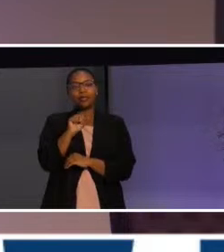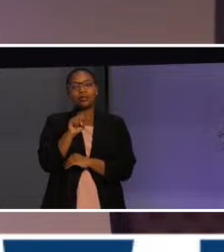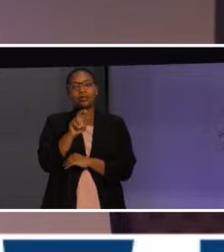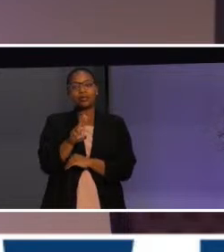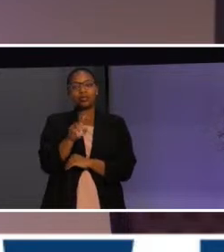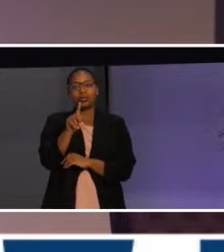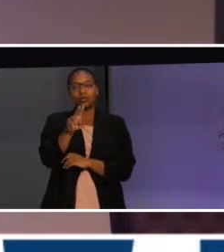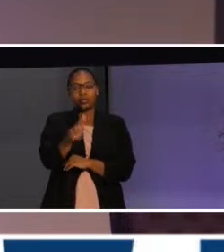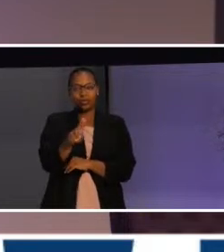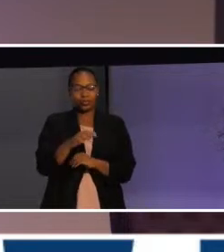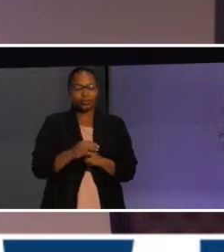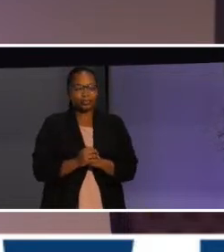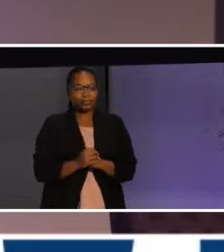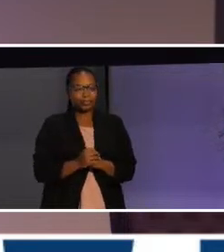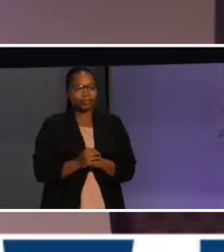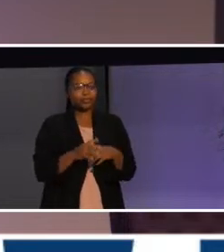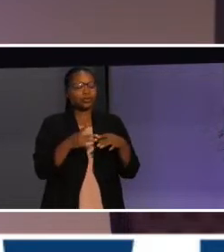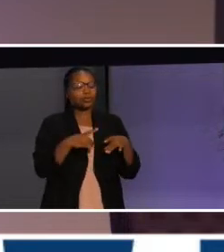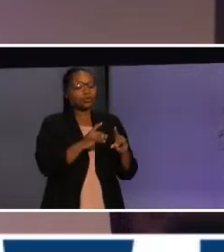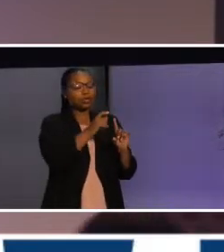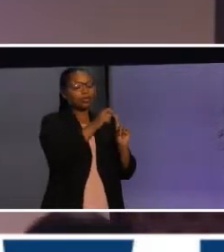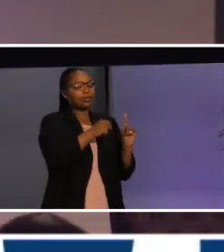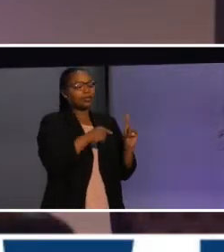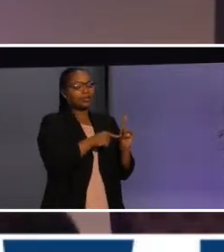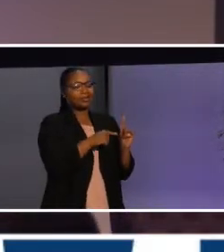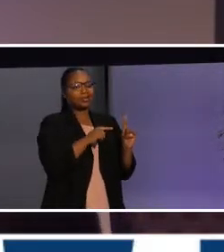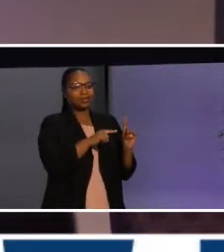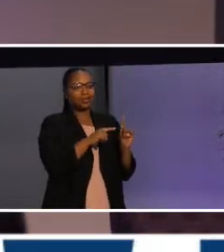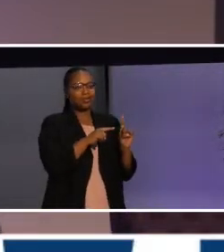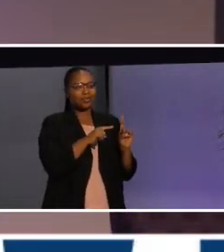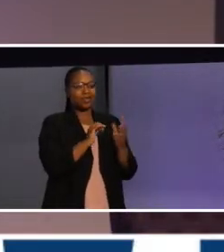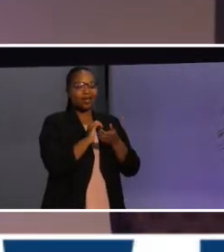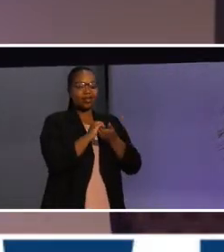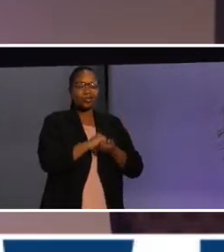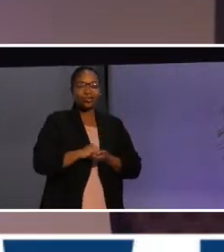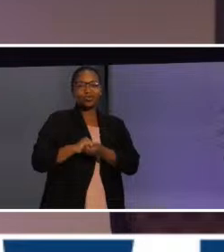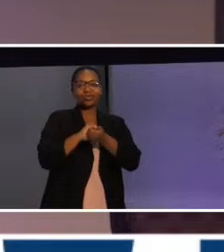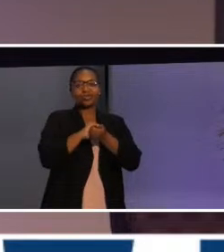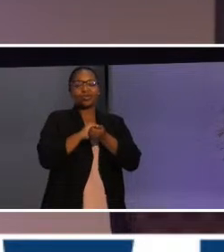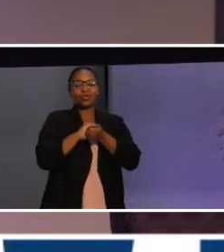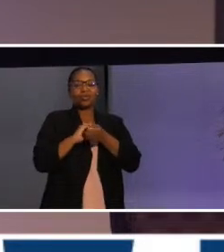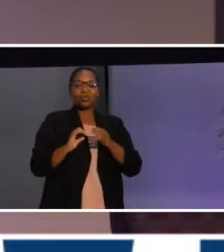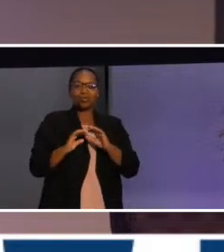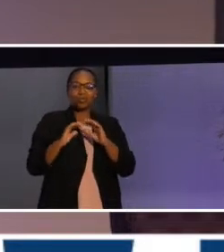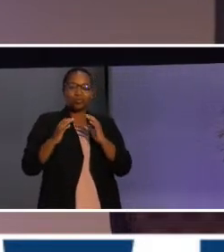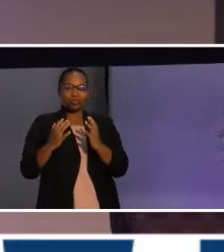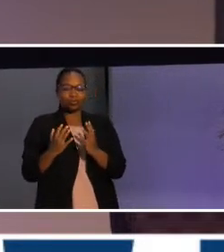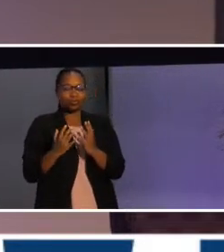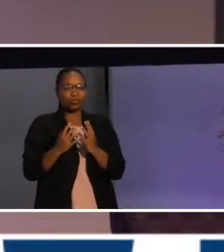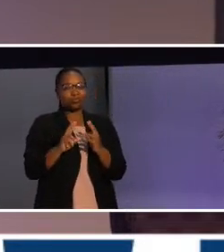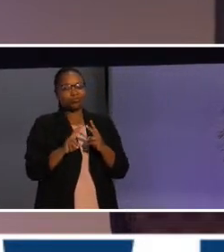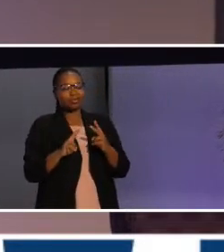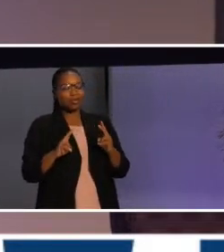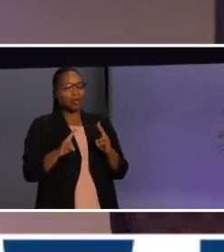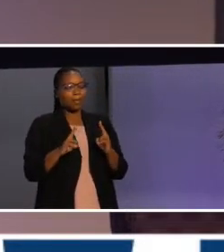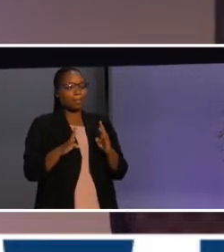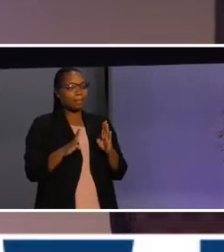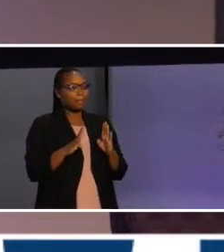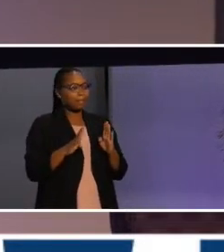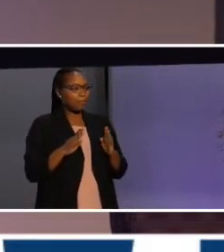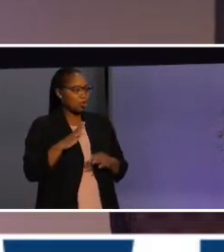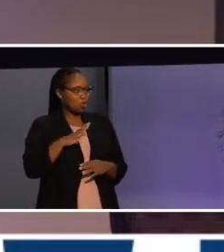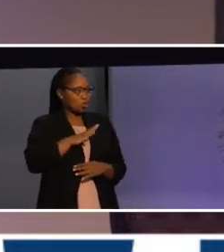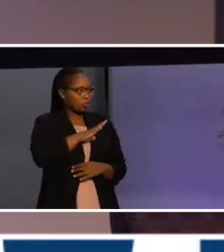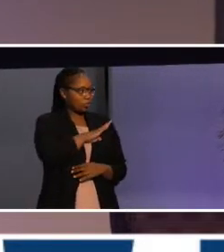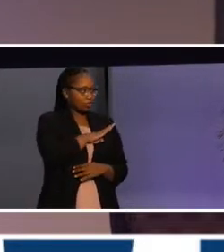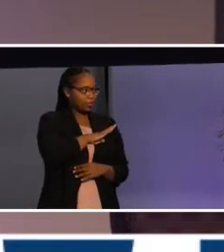Chairperson of the Association of World Election Bodies, the Honorable Shri Rajiv Kumar,